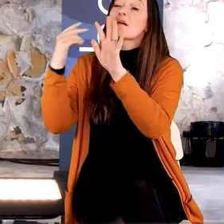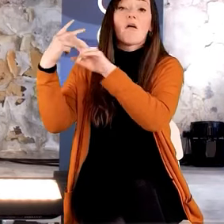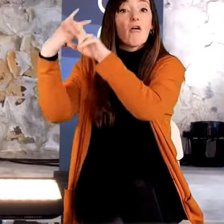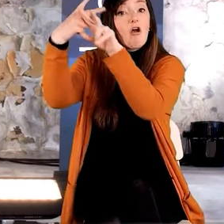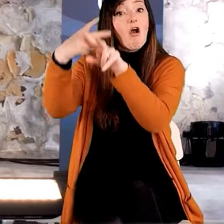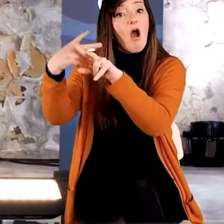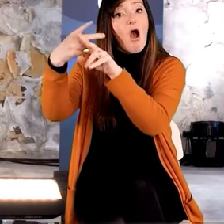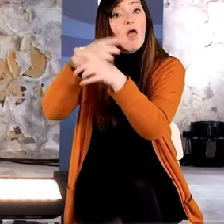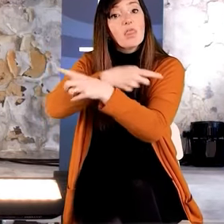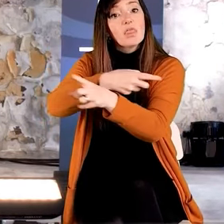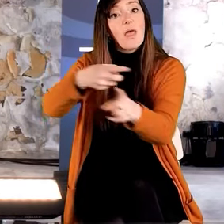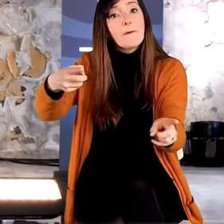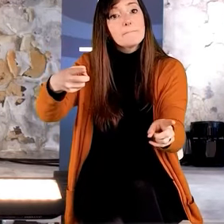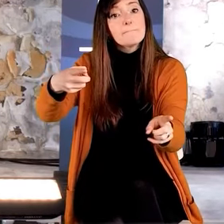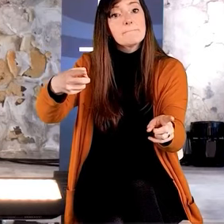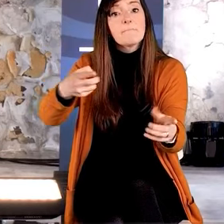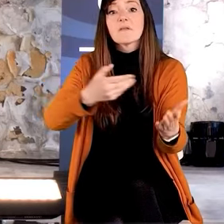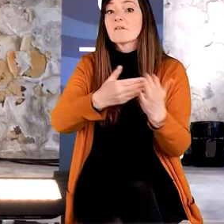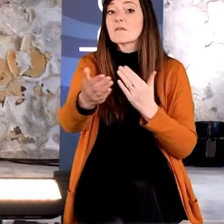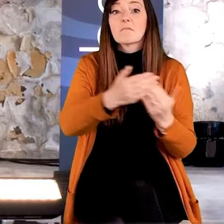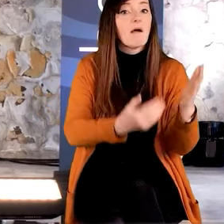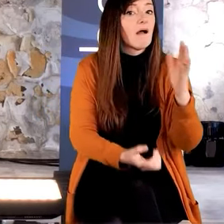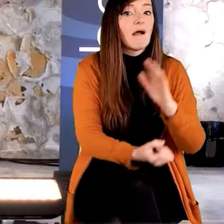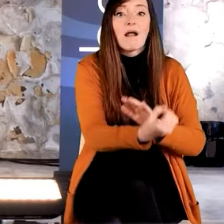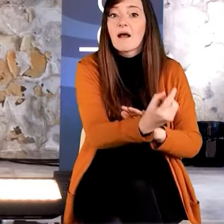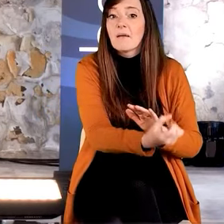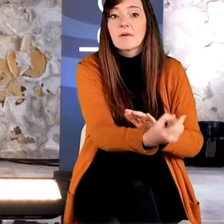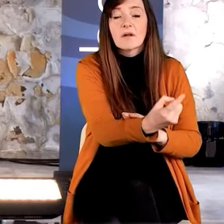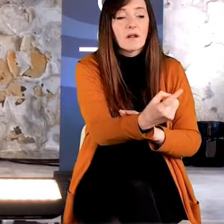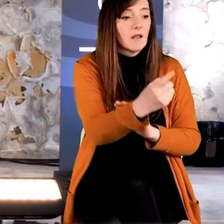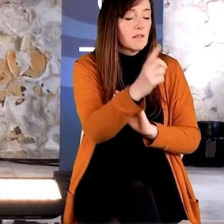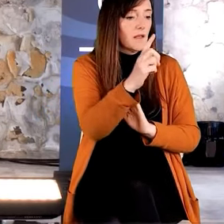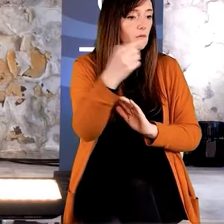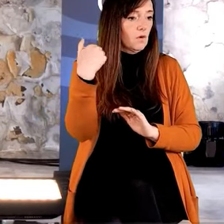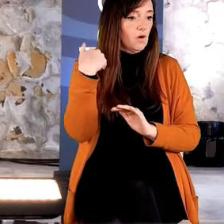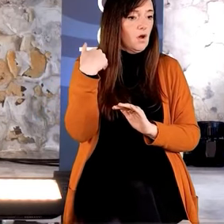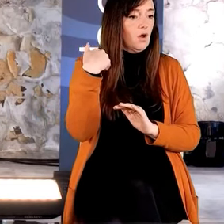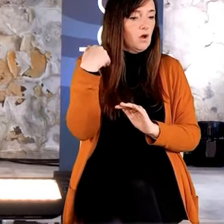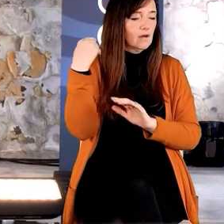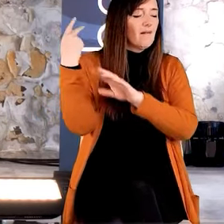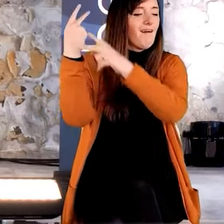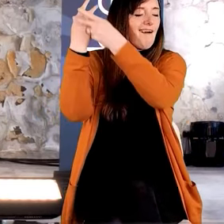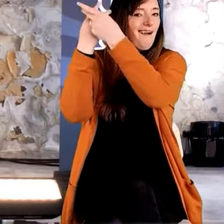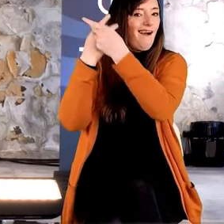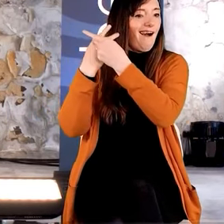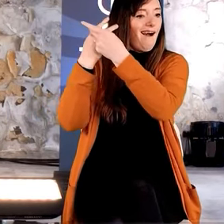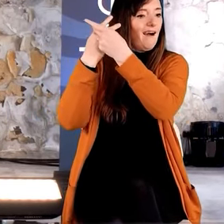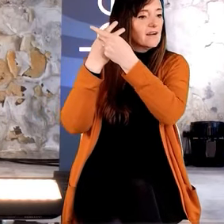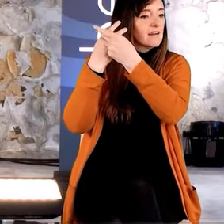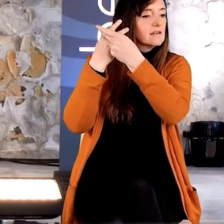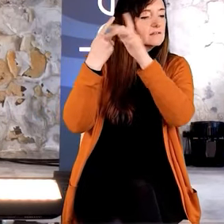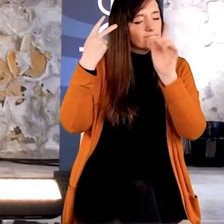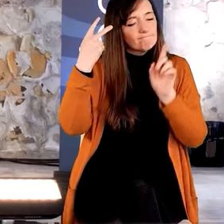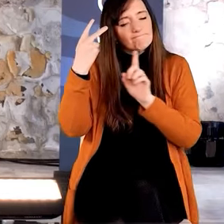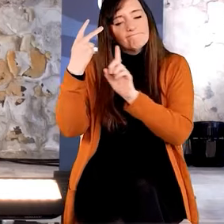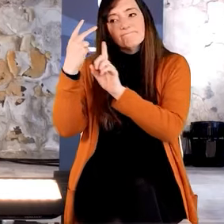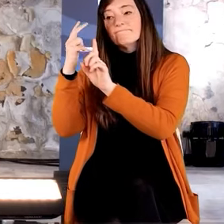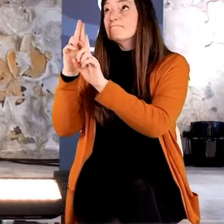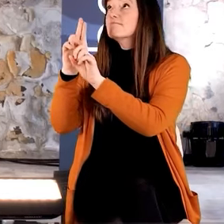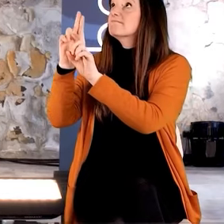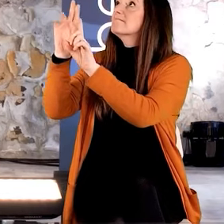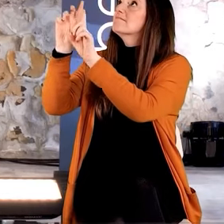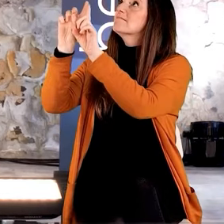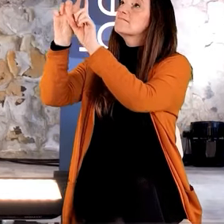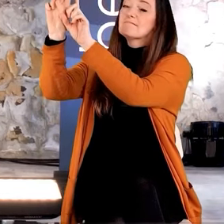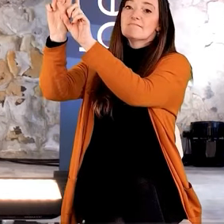upon to go through, they will walk in righteousness. Because, verse 12, you bless the righteous, O